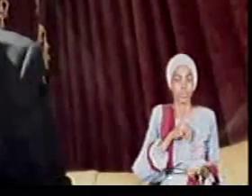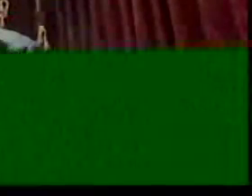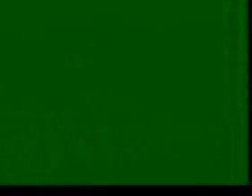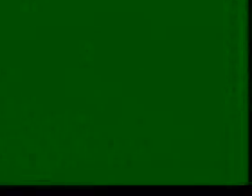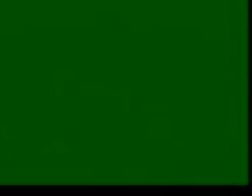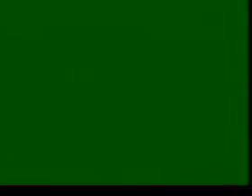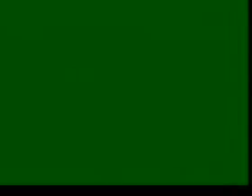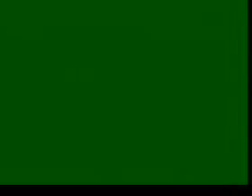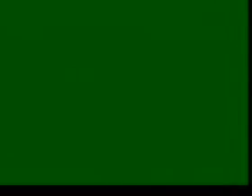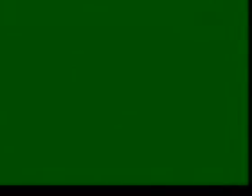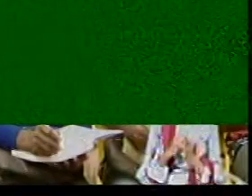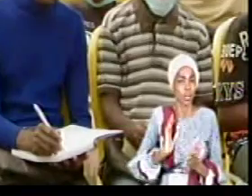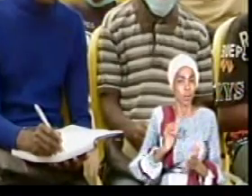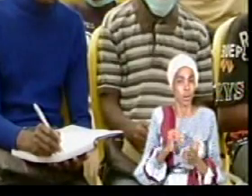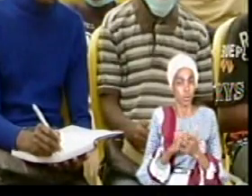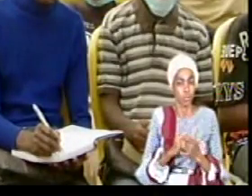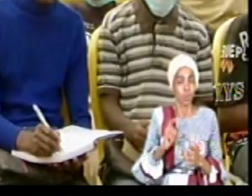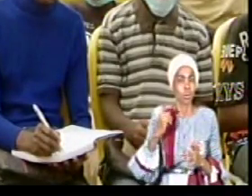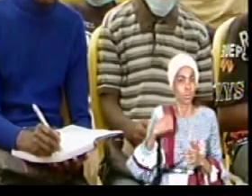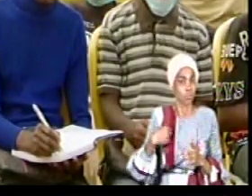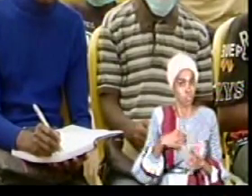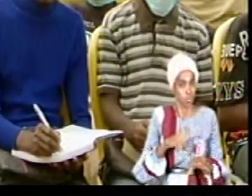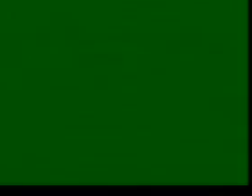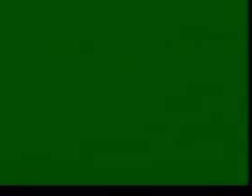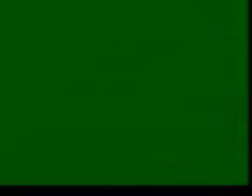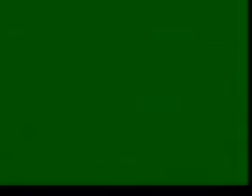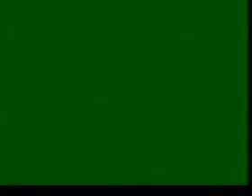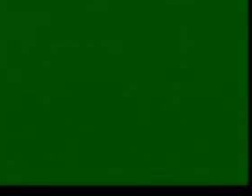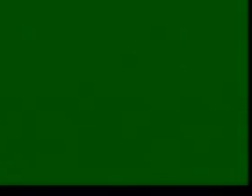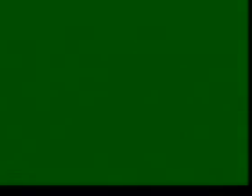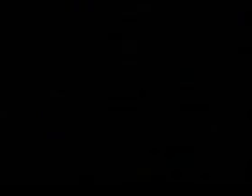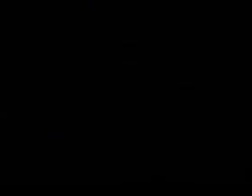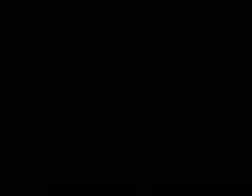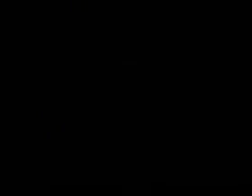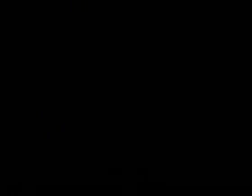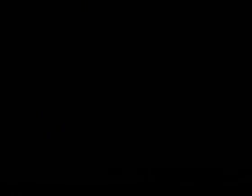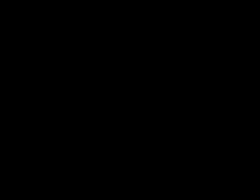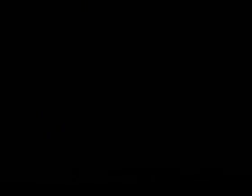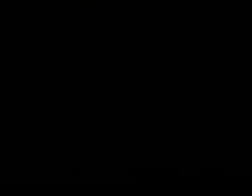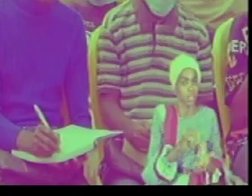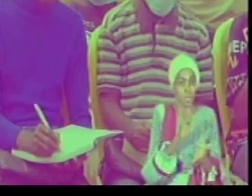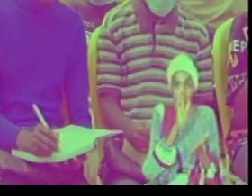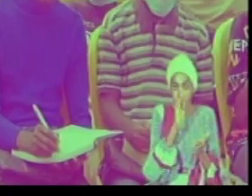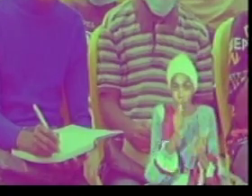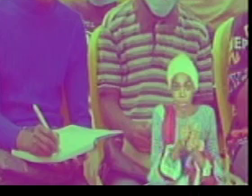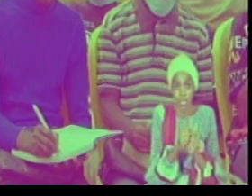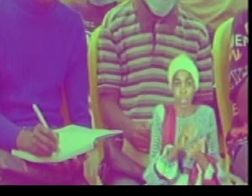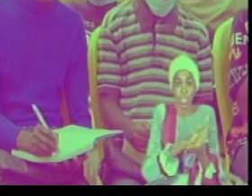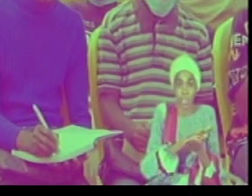What? With a clean heart, with a clean purpose.